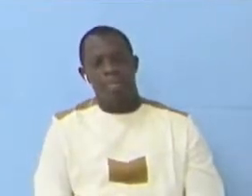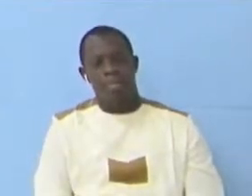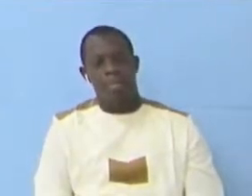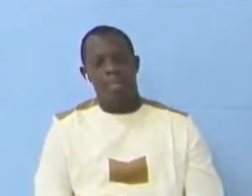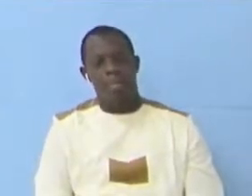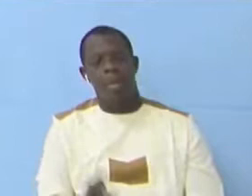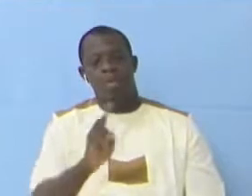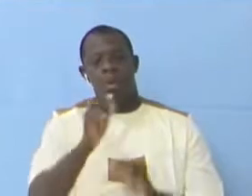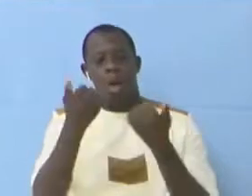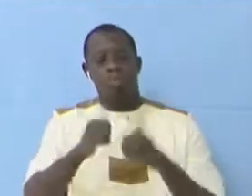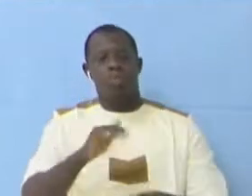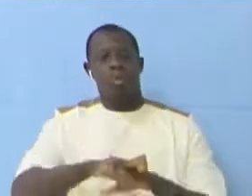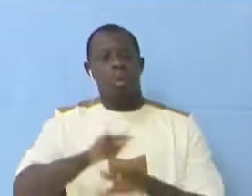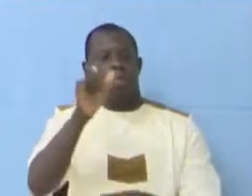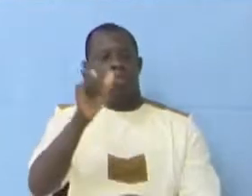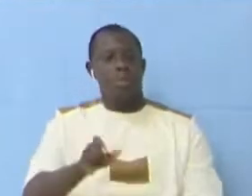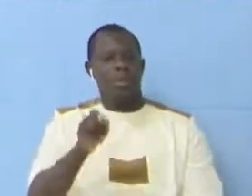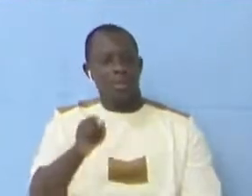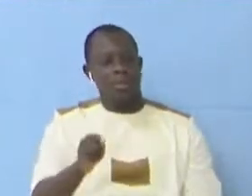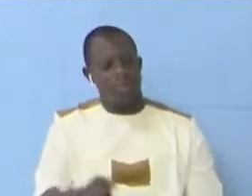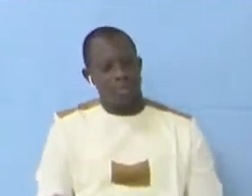What happened to him?